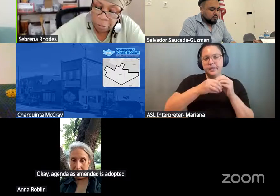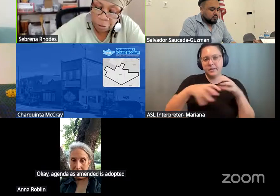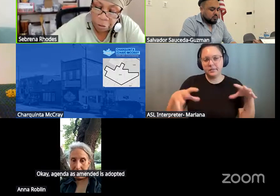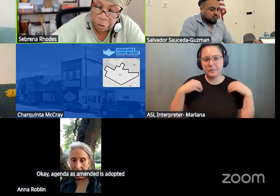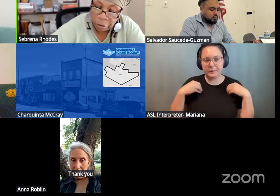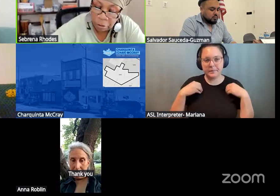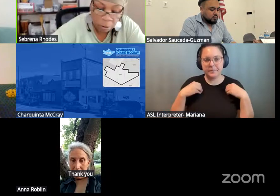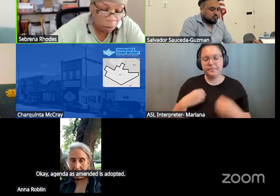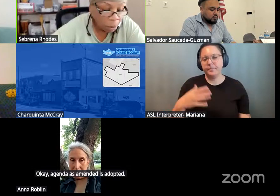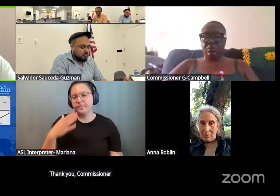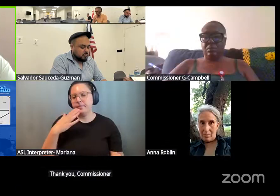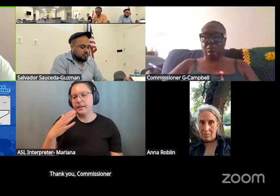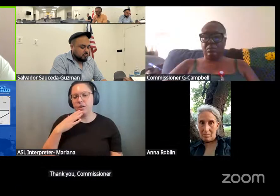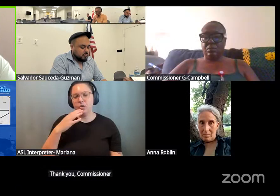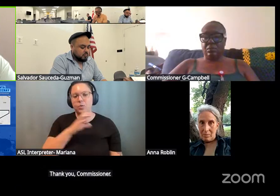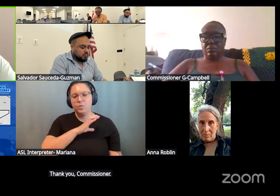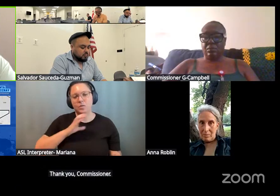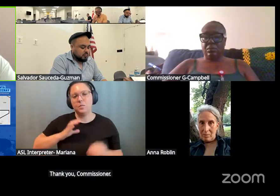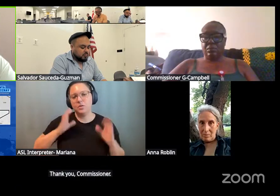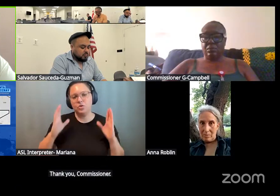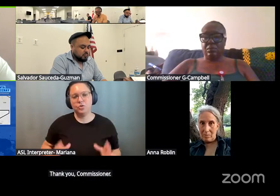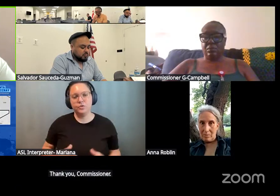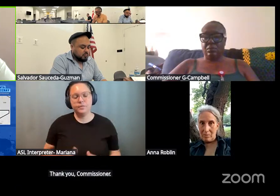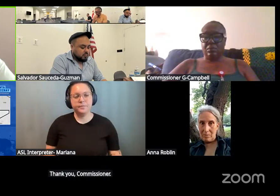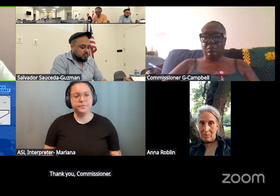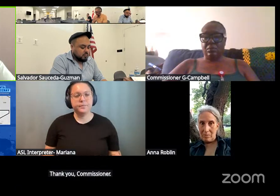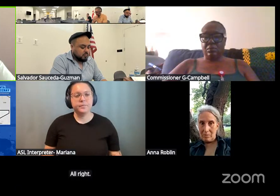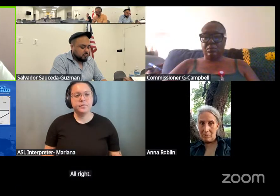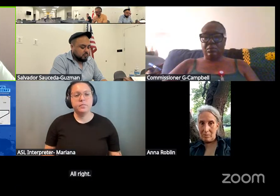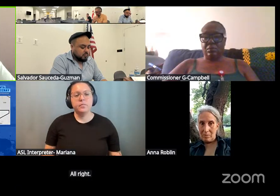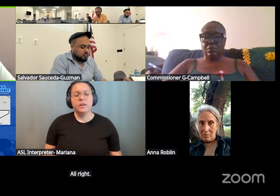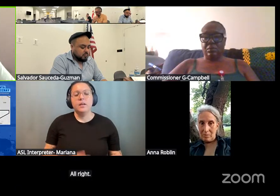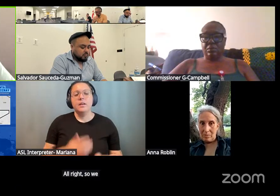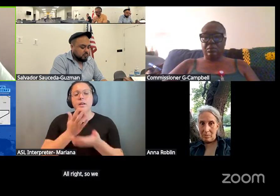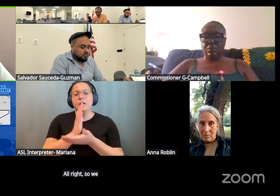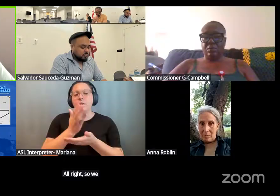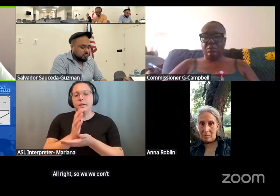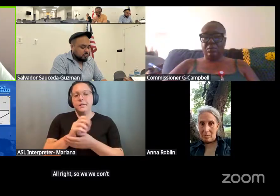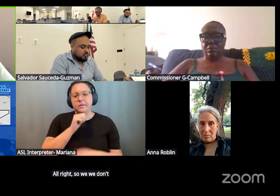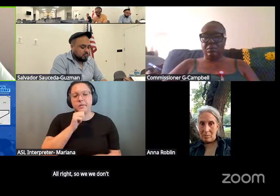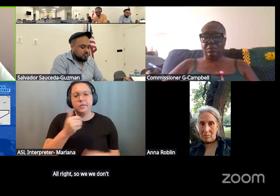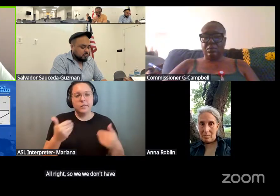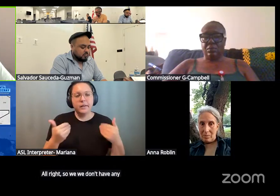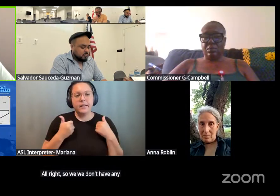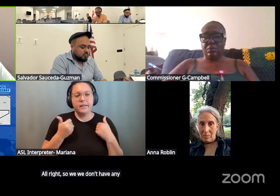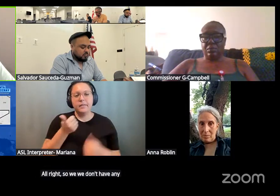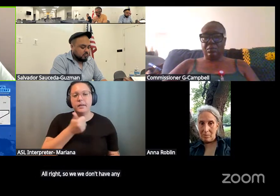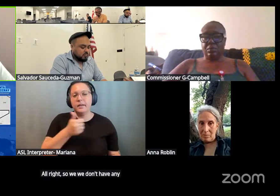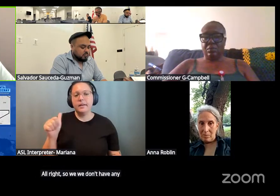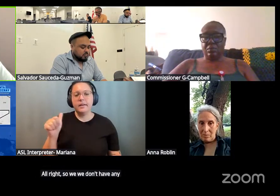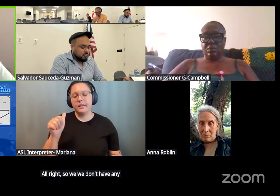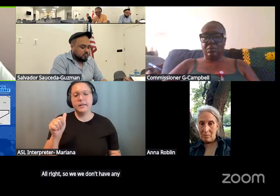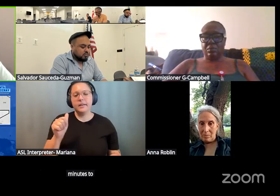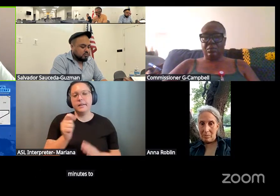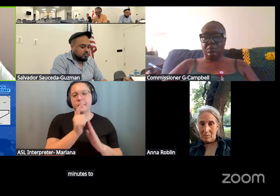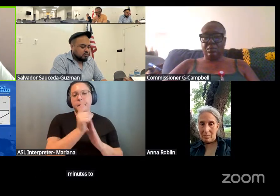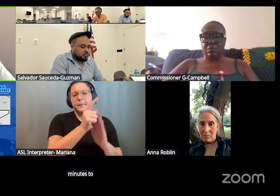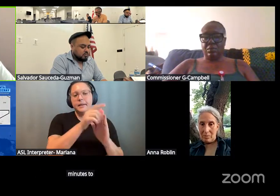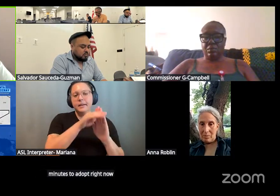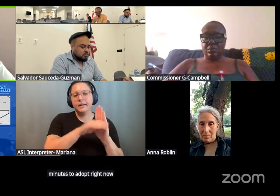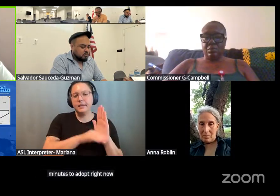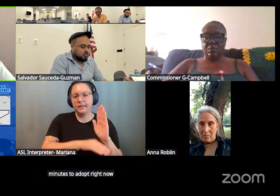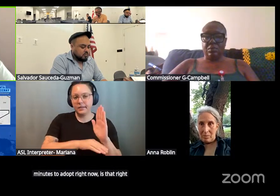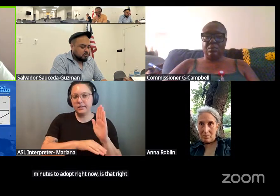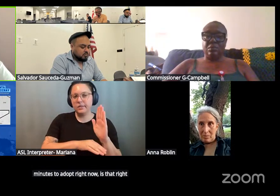you, Commissioner. All right, so we don't have any minutes to adopt right now. Is that